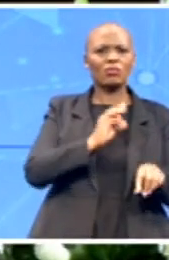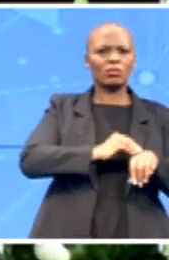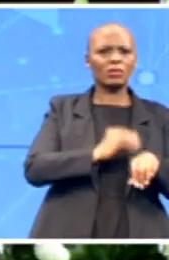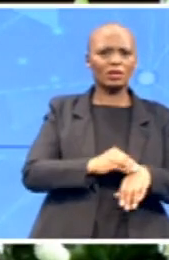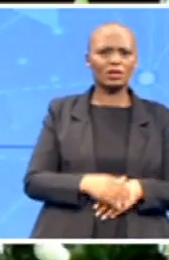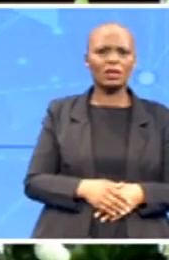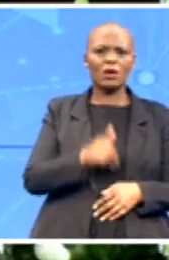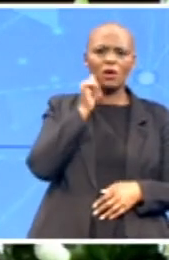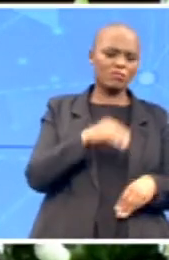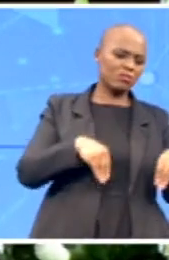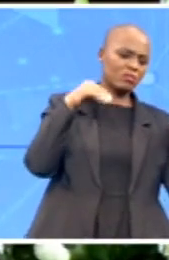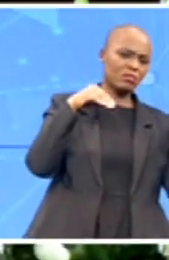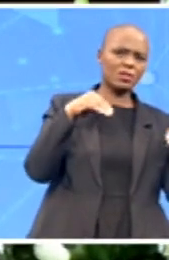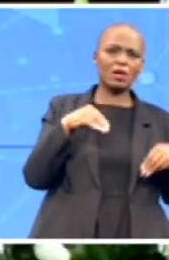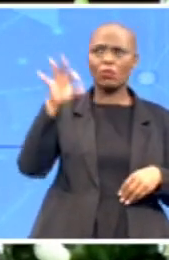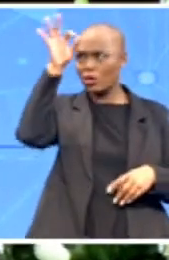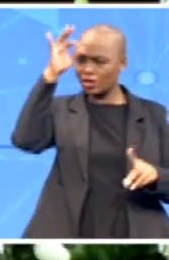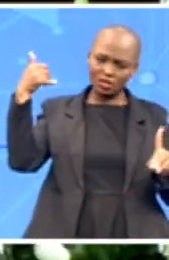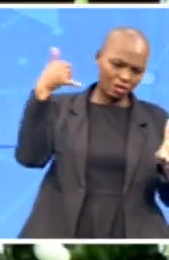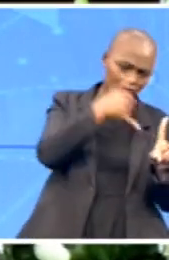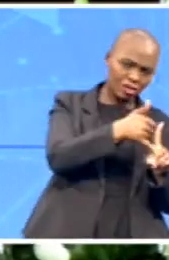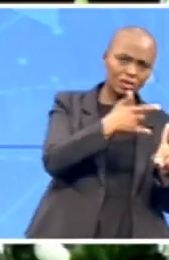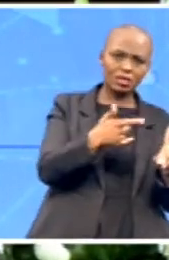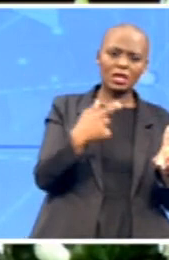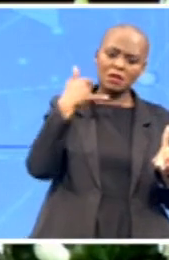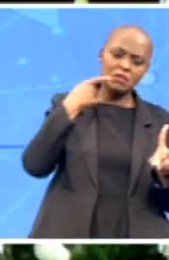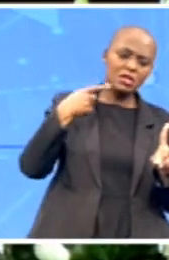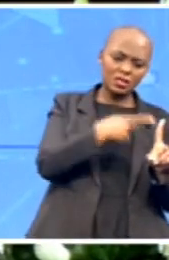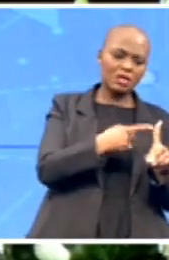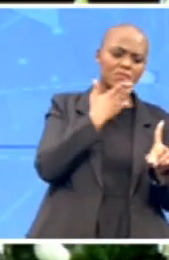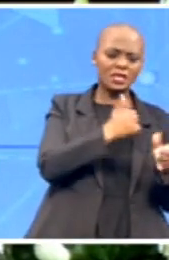Komphela when problems are there to say, can you assist us?